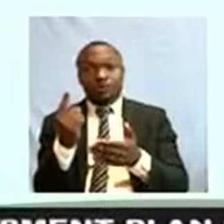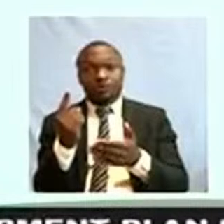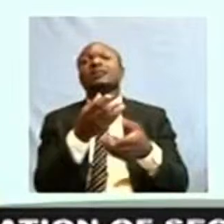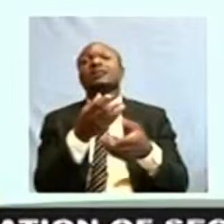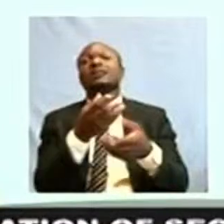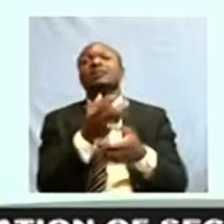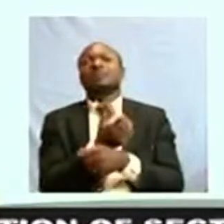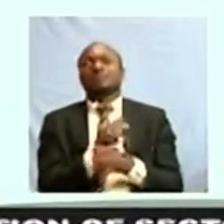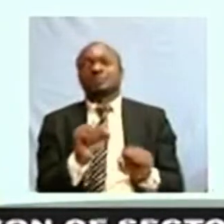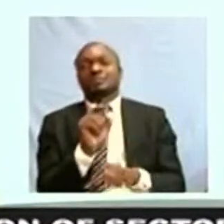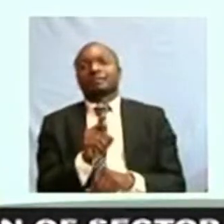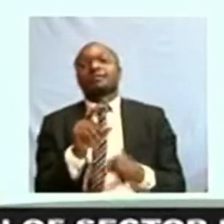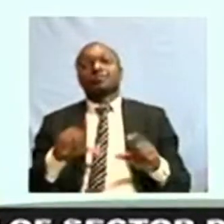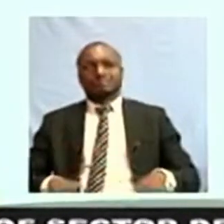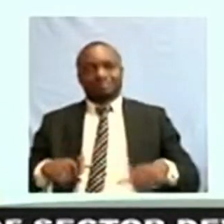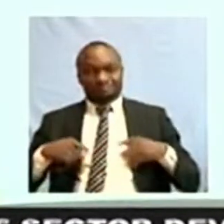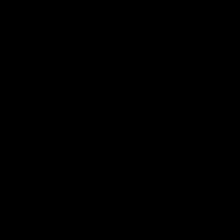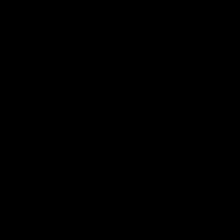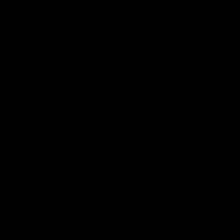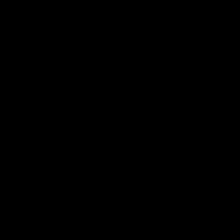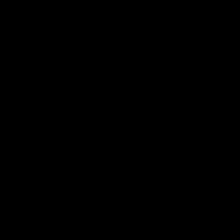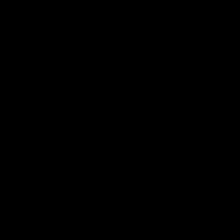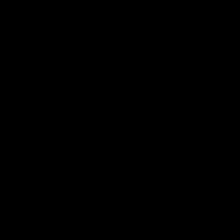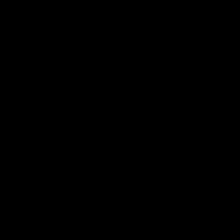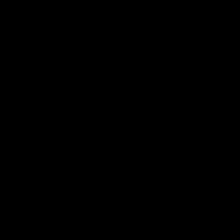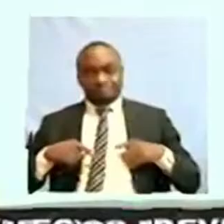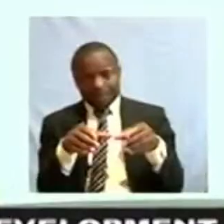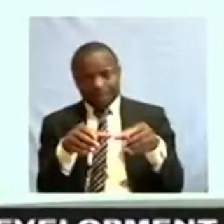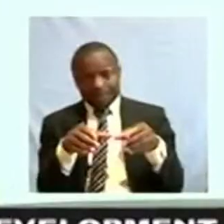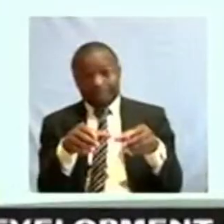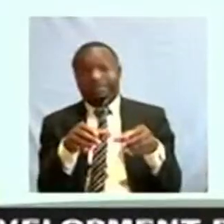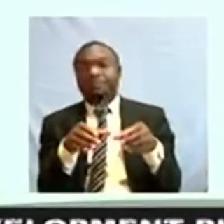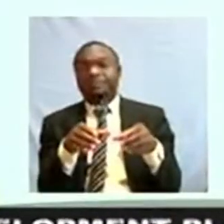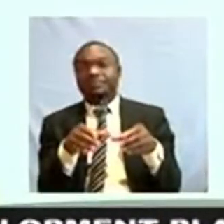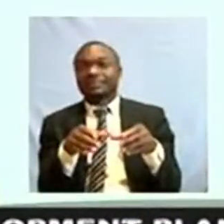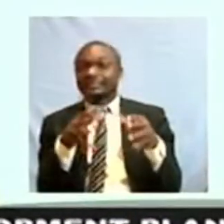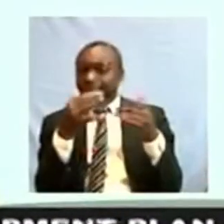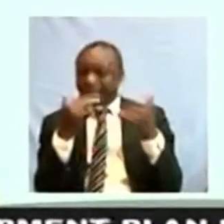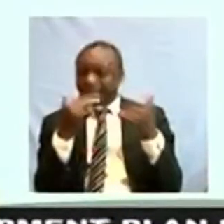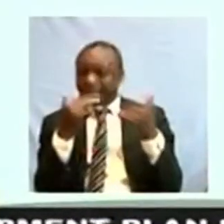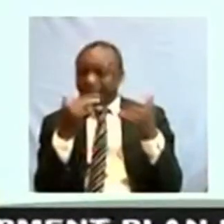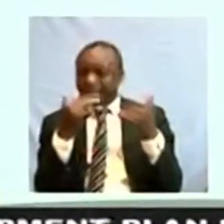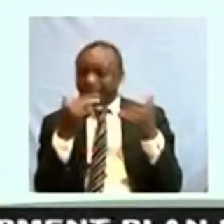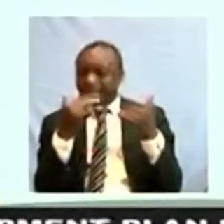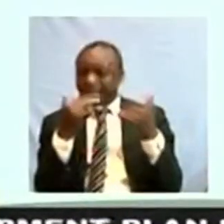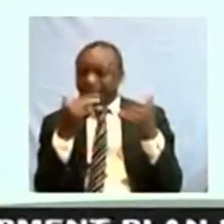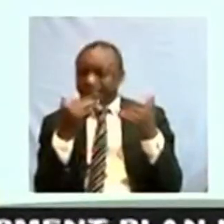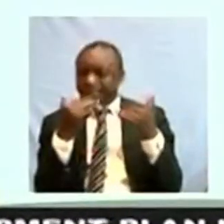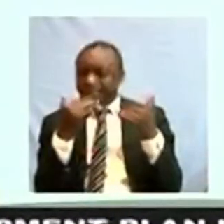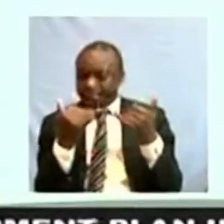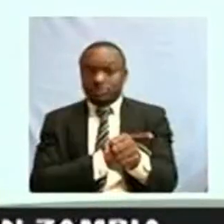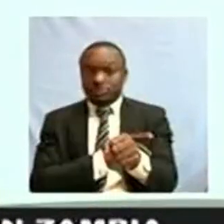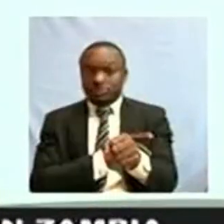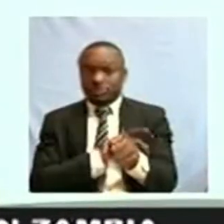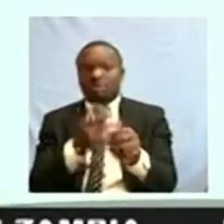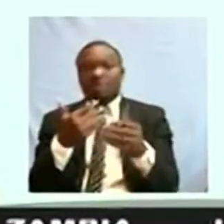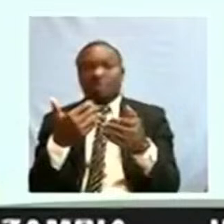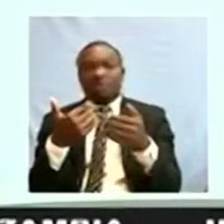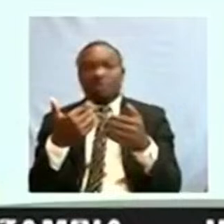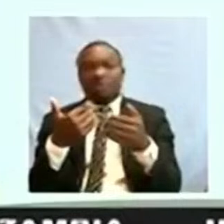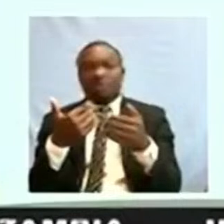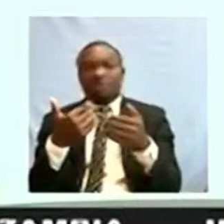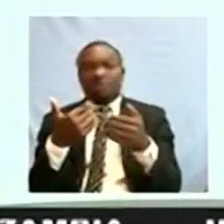also, Chair, I can safely say that even because currently we have about 7